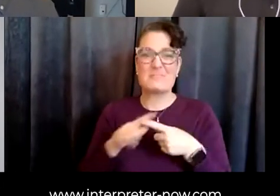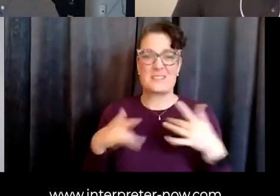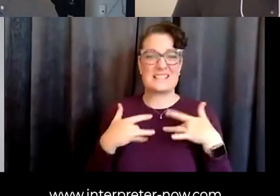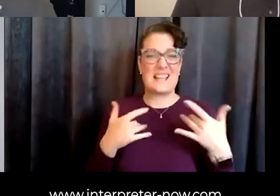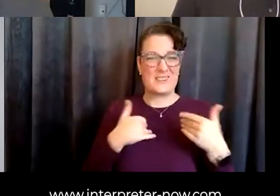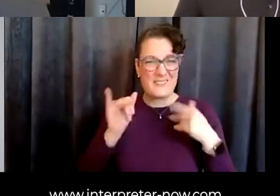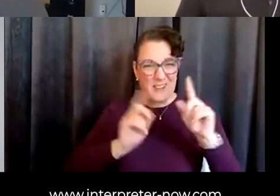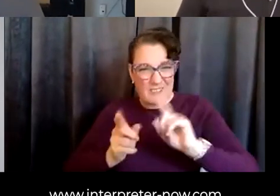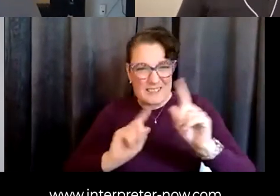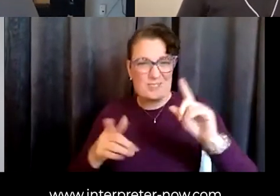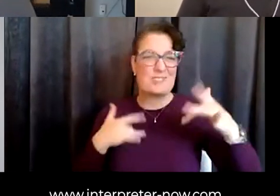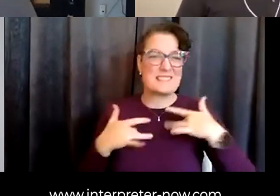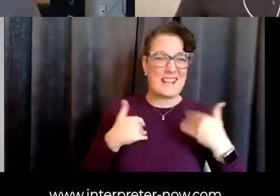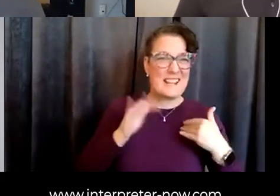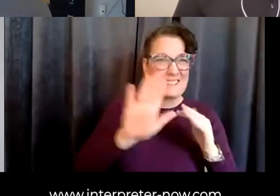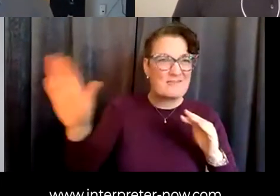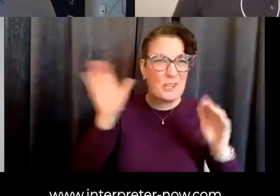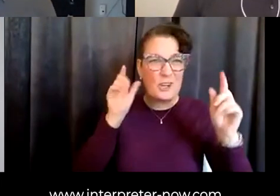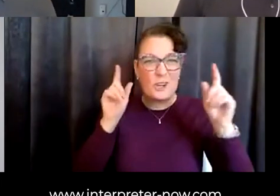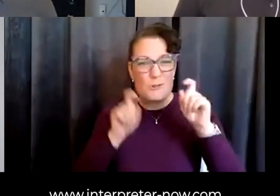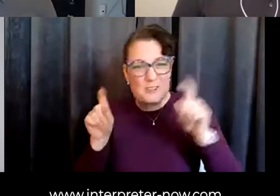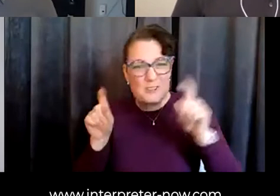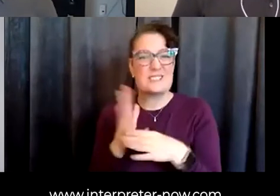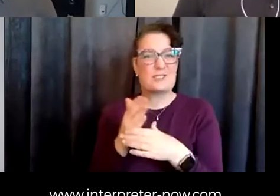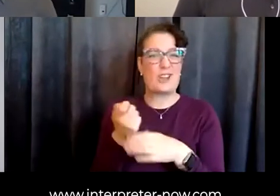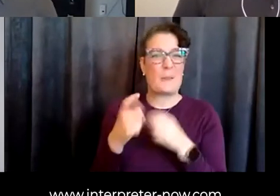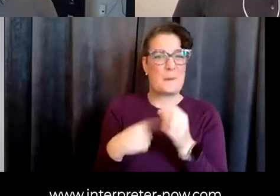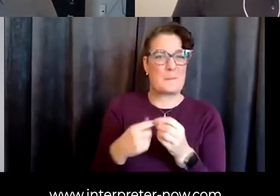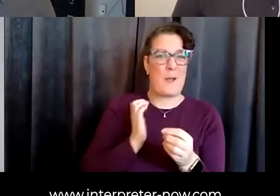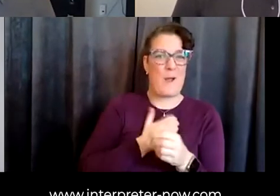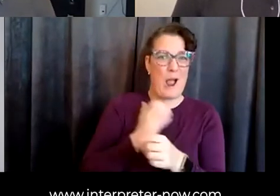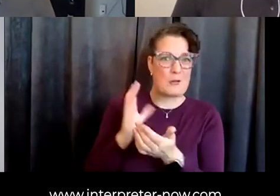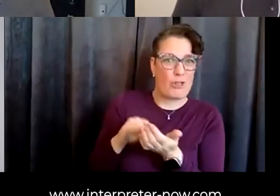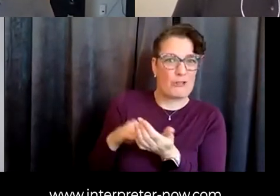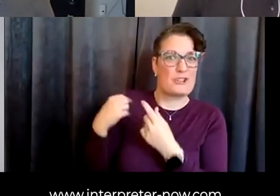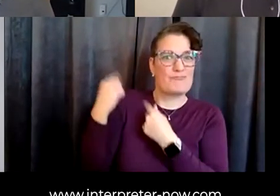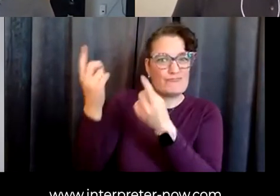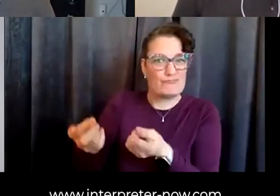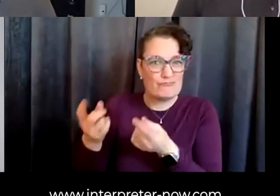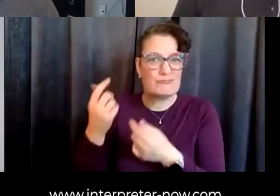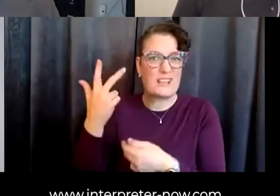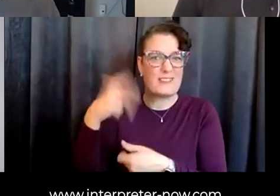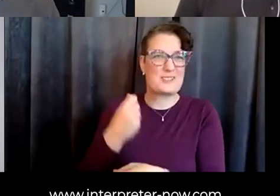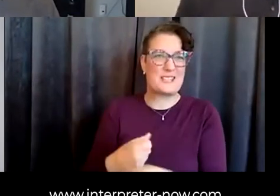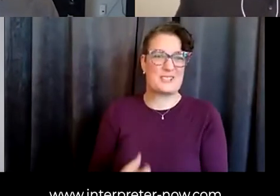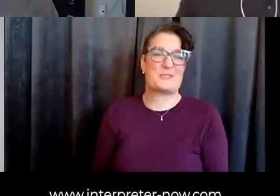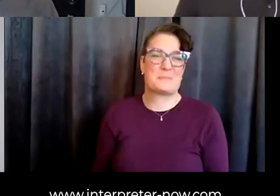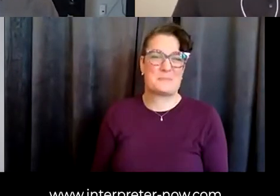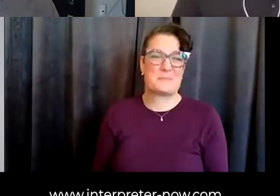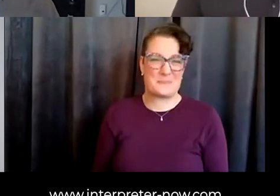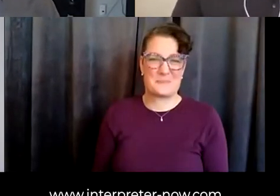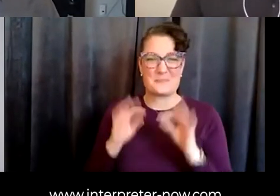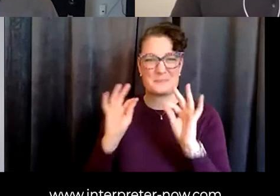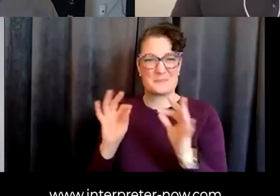get your questions and to share a little bit about what we've been building, learning in this space over the past 3 years. Awesome.